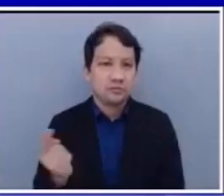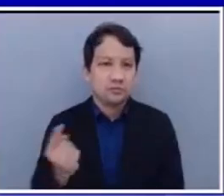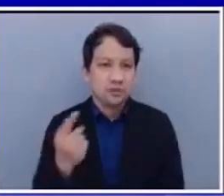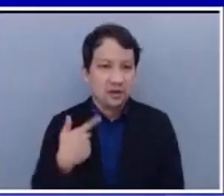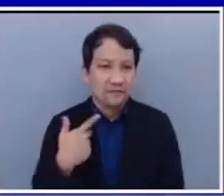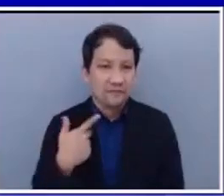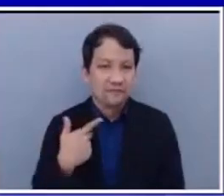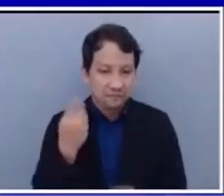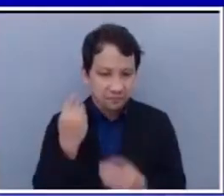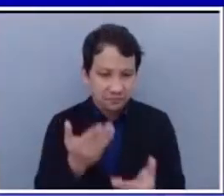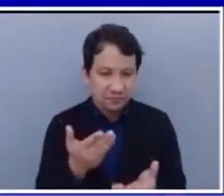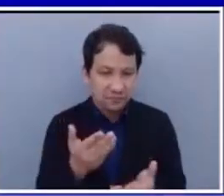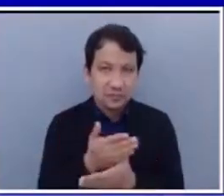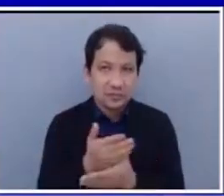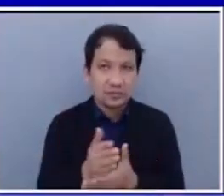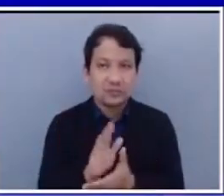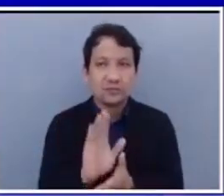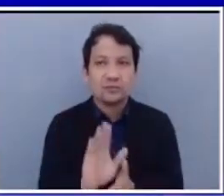Come again. Yung